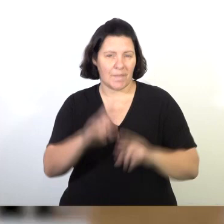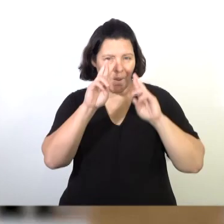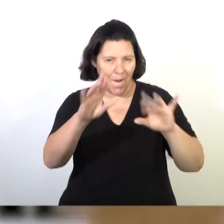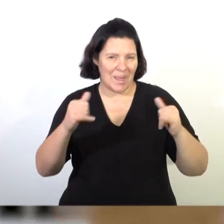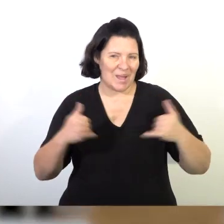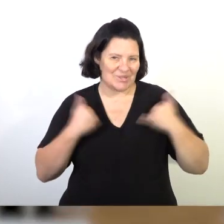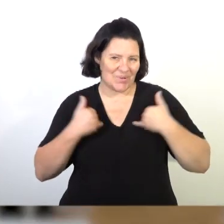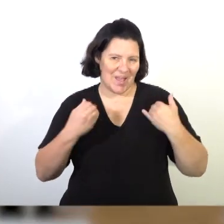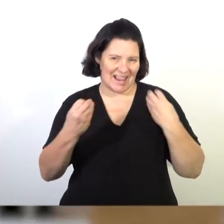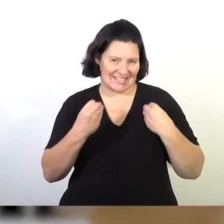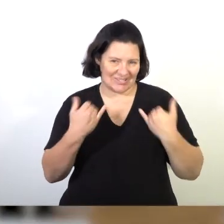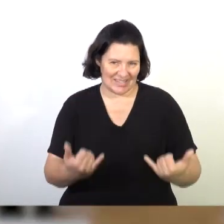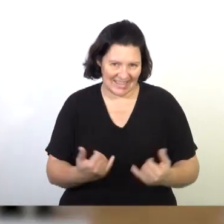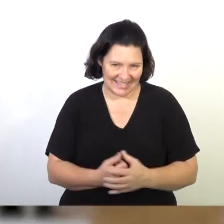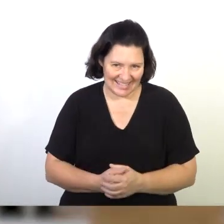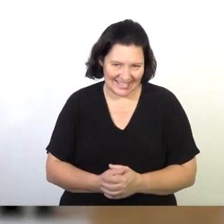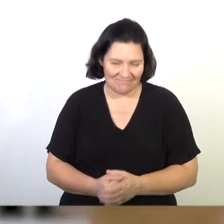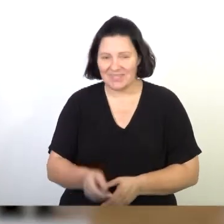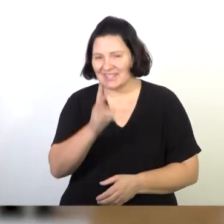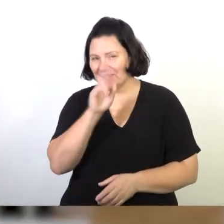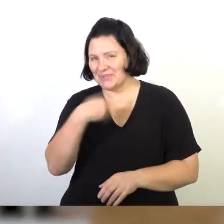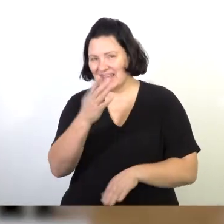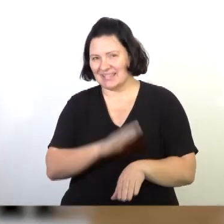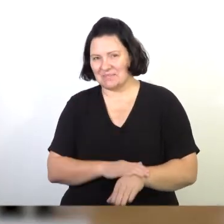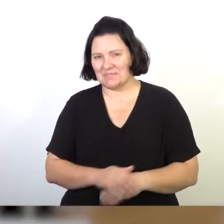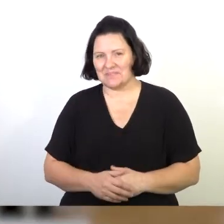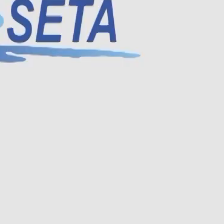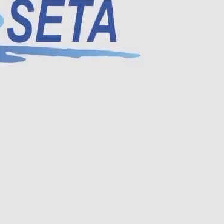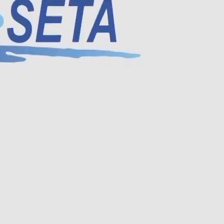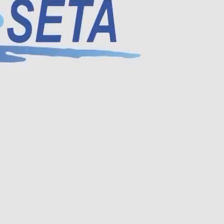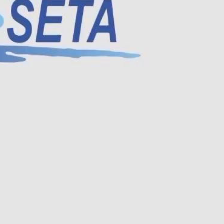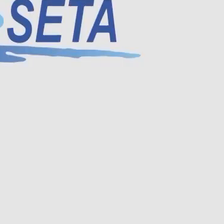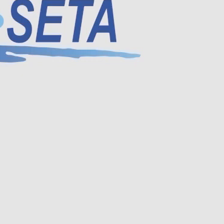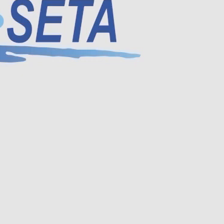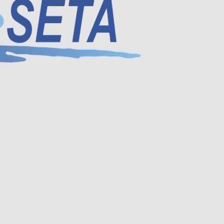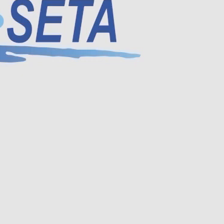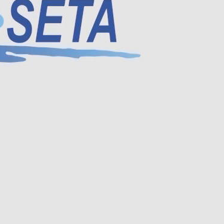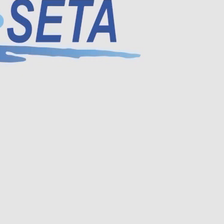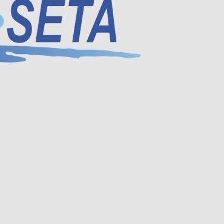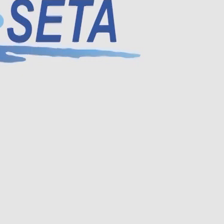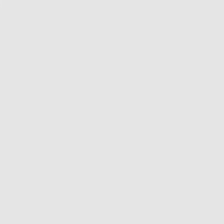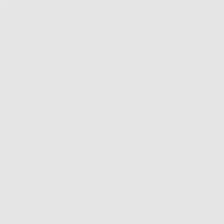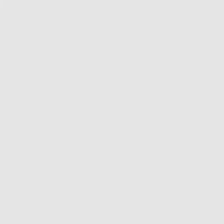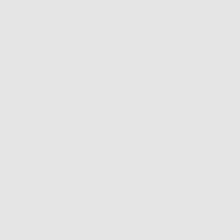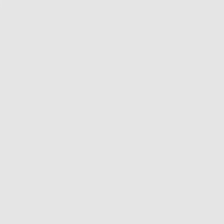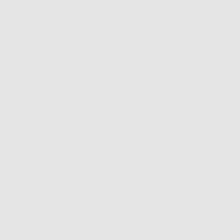you enjoyed today's lesson and I will see you next time.